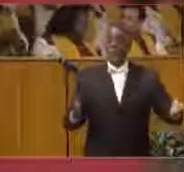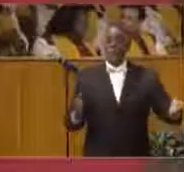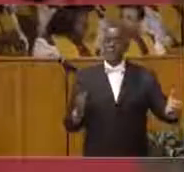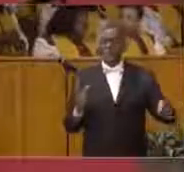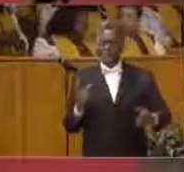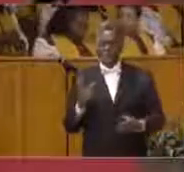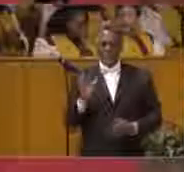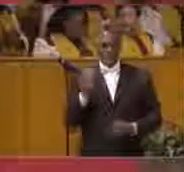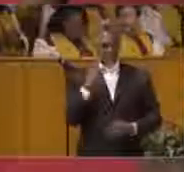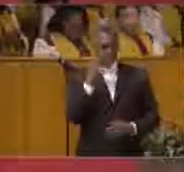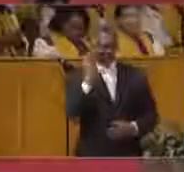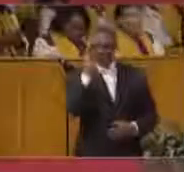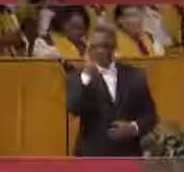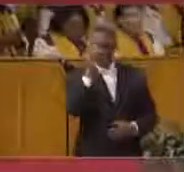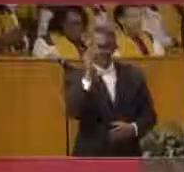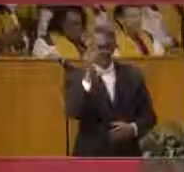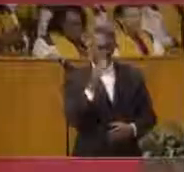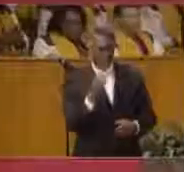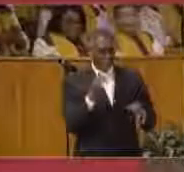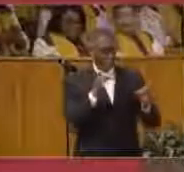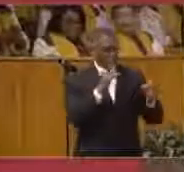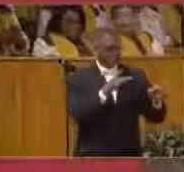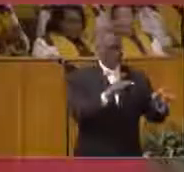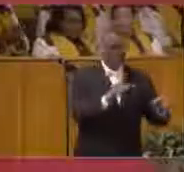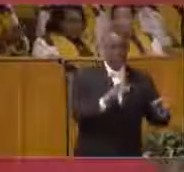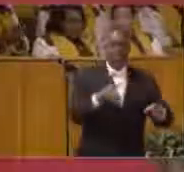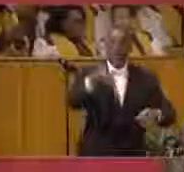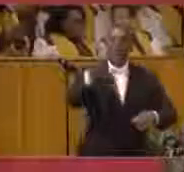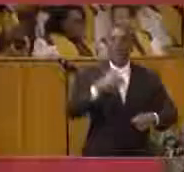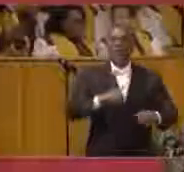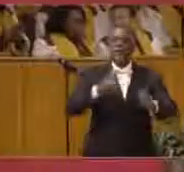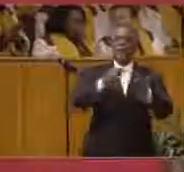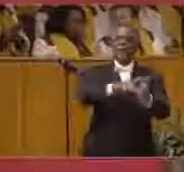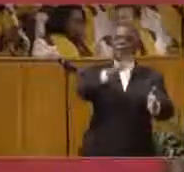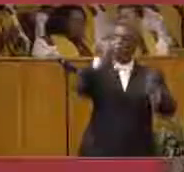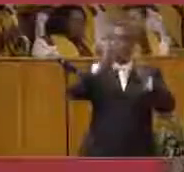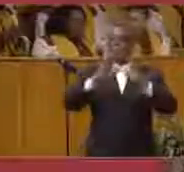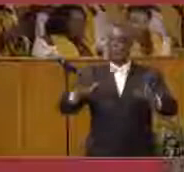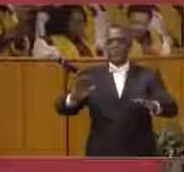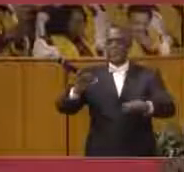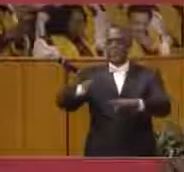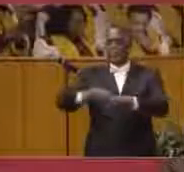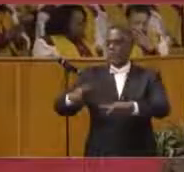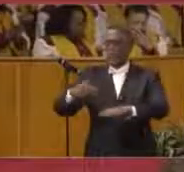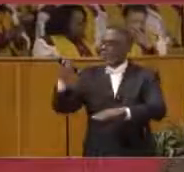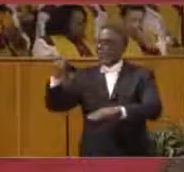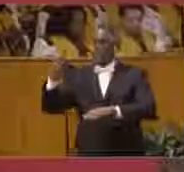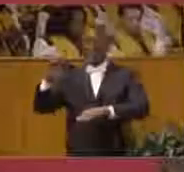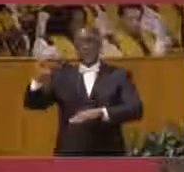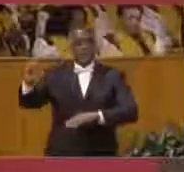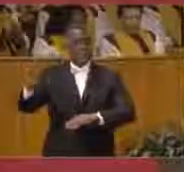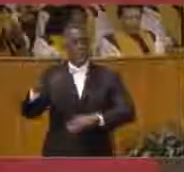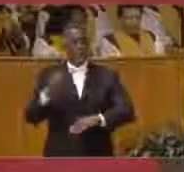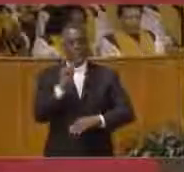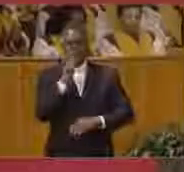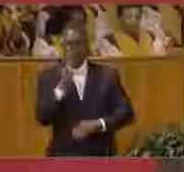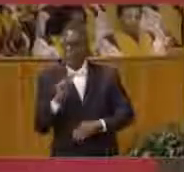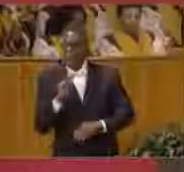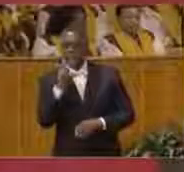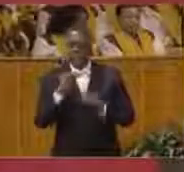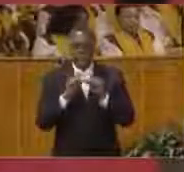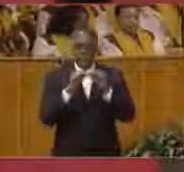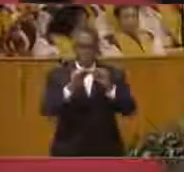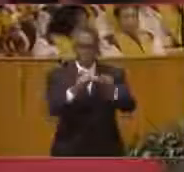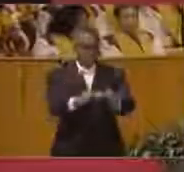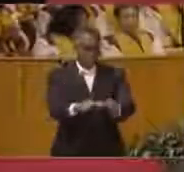look their worst, God has something glorious on the other side. That is our eternal hope. That suffering doesn't last